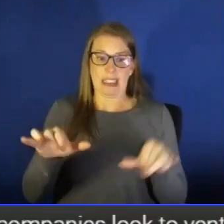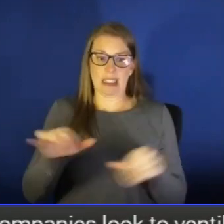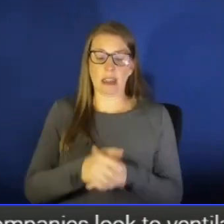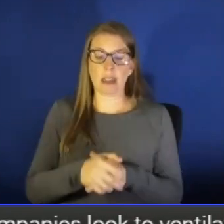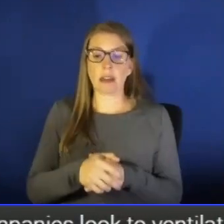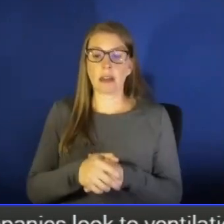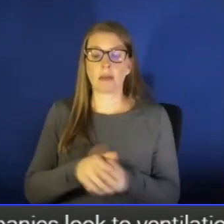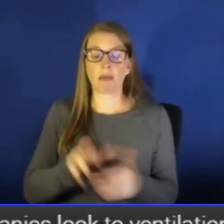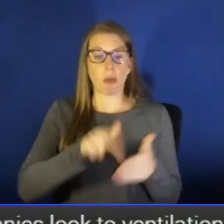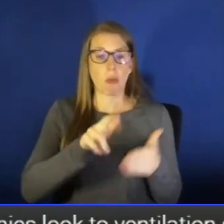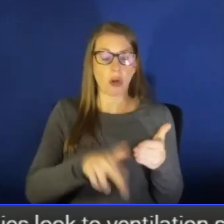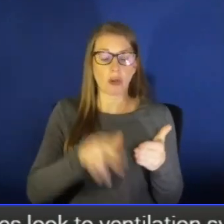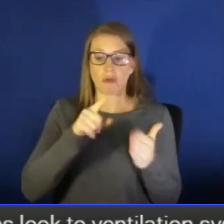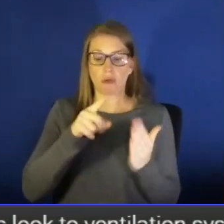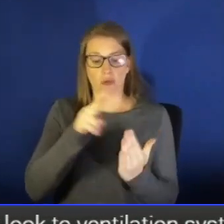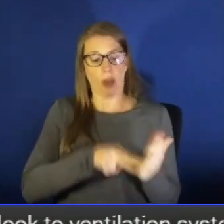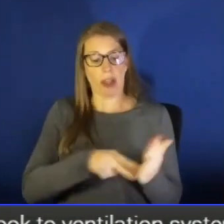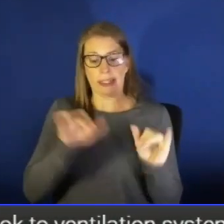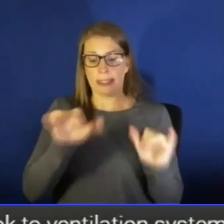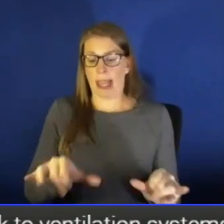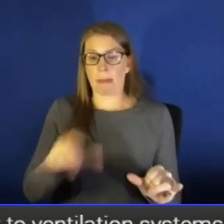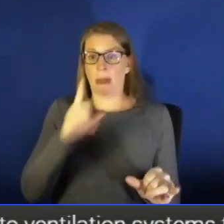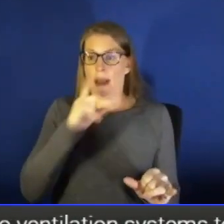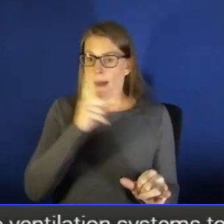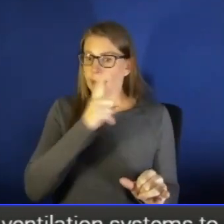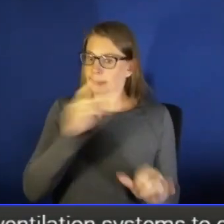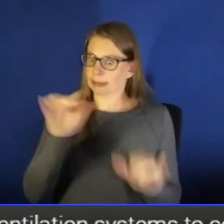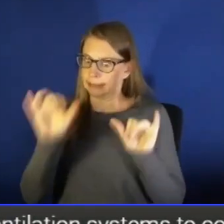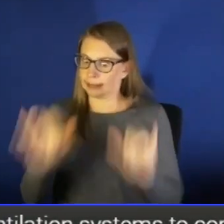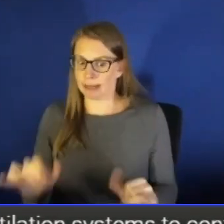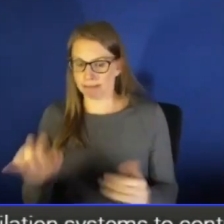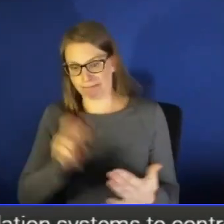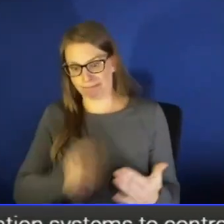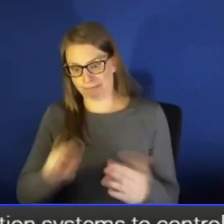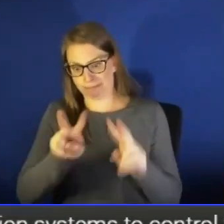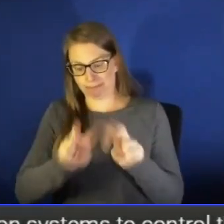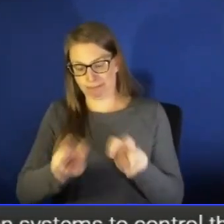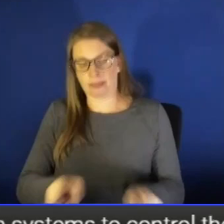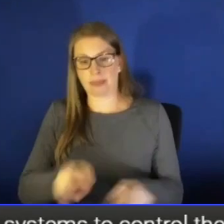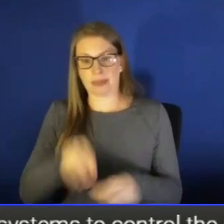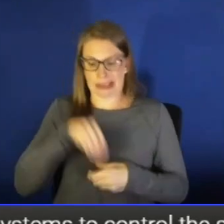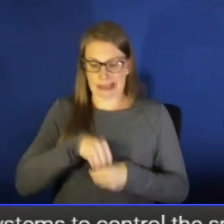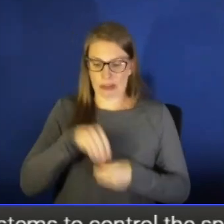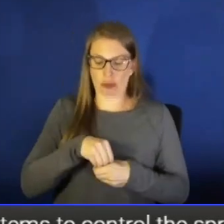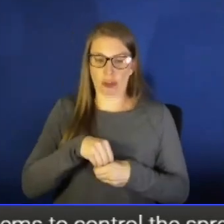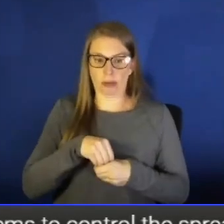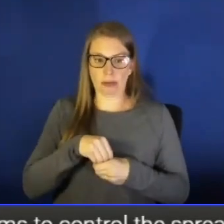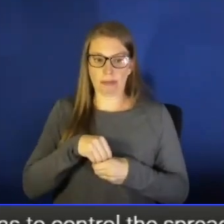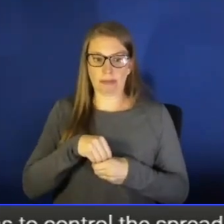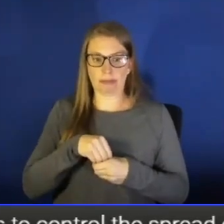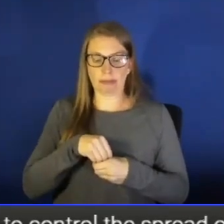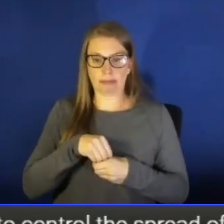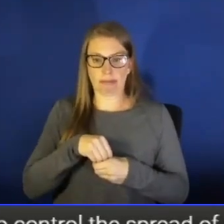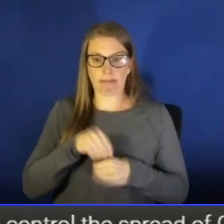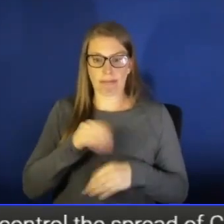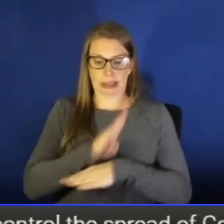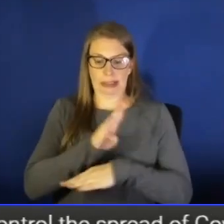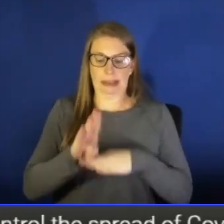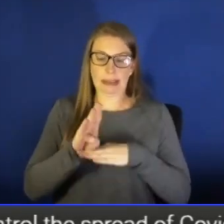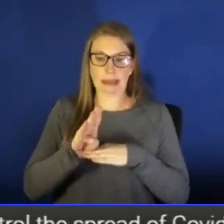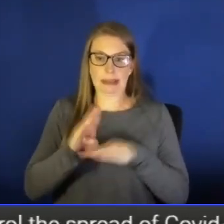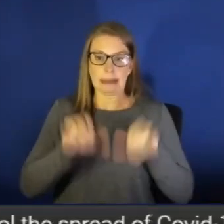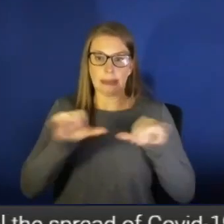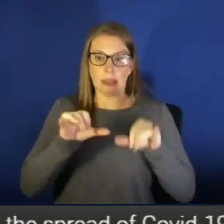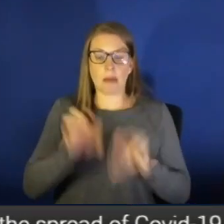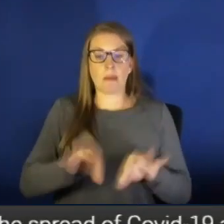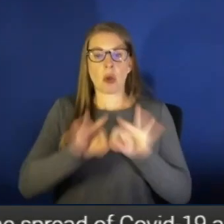way. It's the same set of eyes. You get a lot of internal consistency, which is really important for lung cancer screening. Jean wants